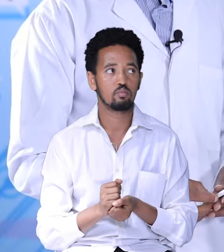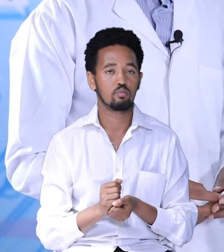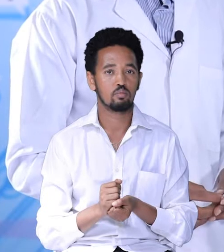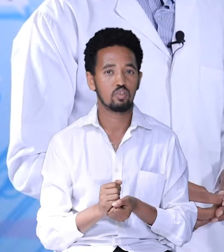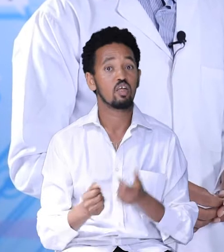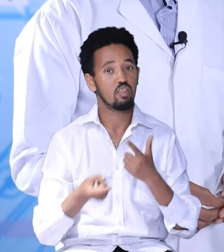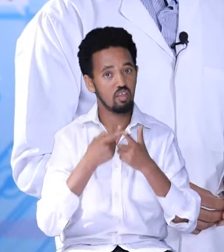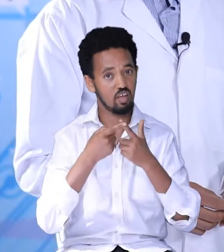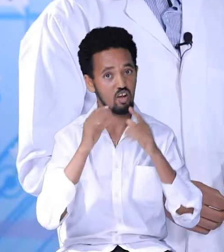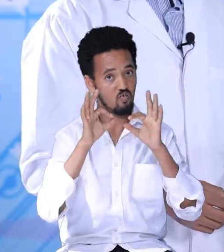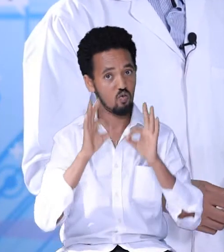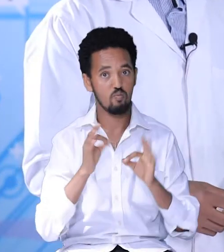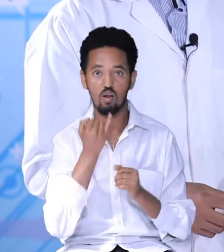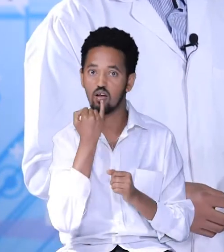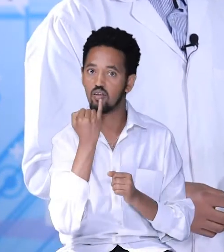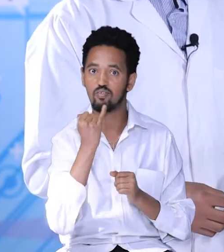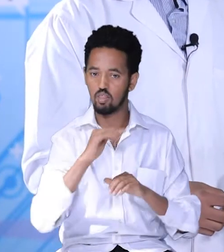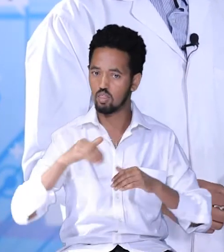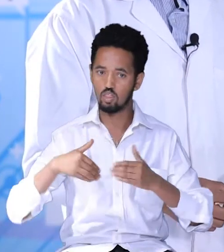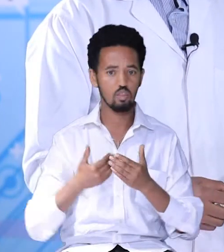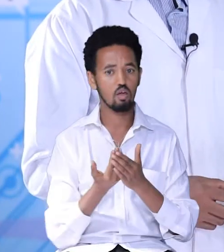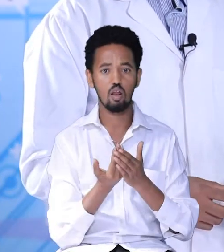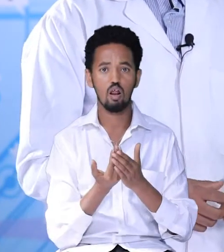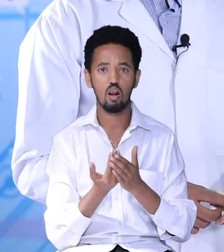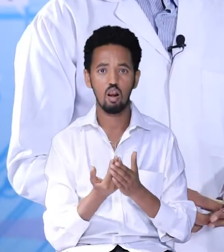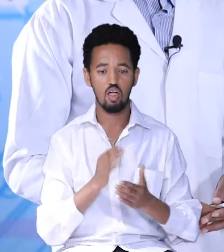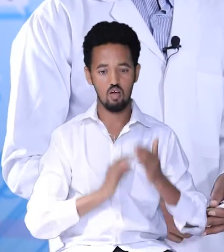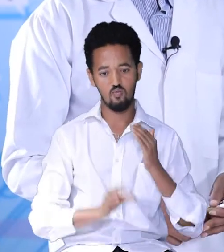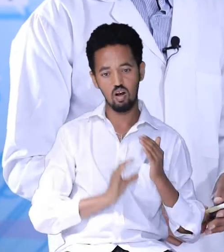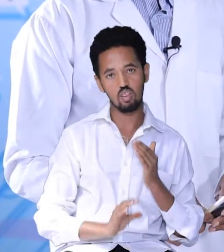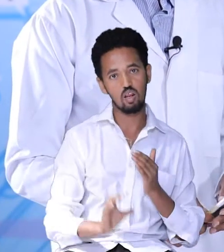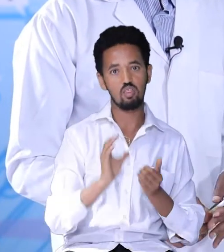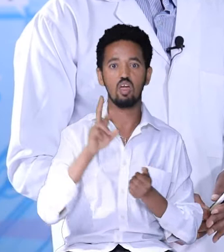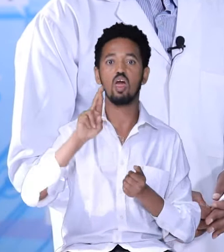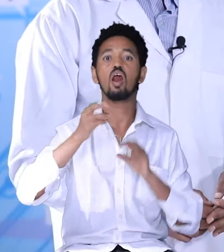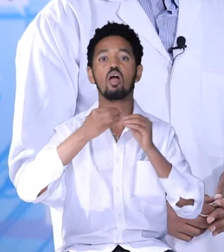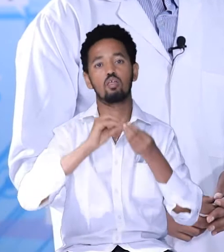The second formula is general fertility rate.